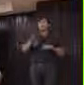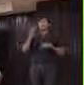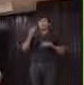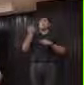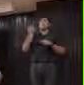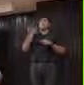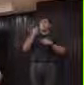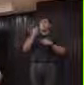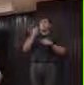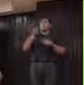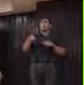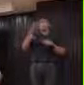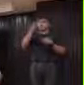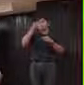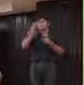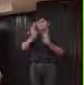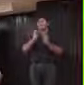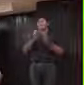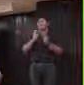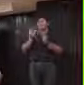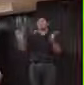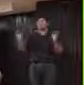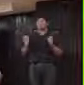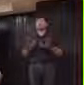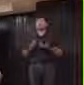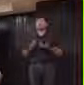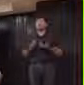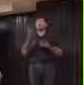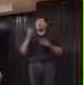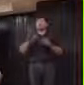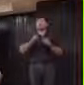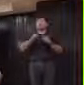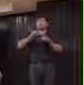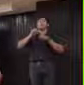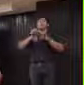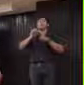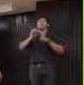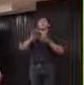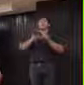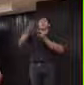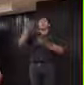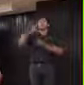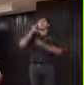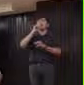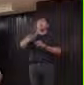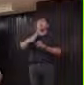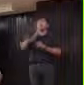wouldn't. So this was how the things had been going on earlier.